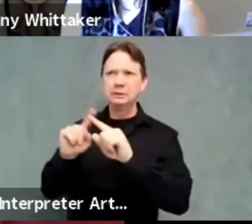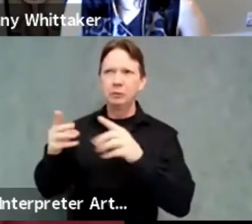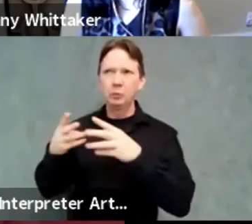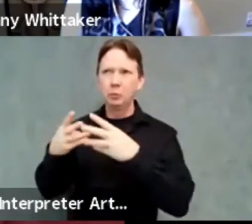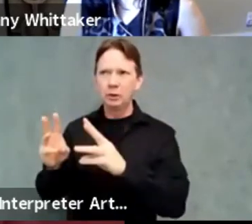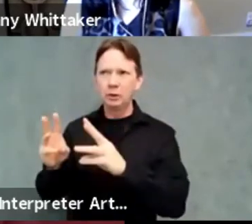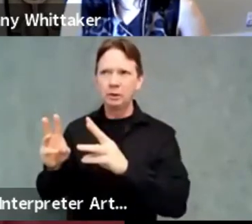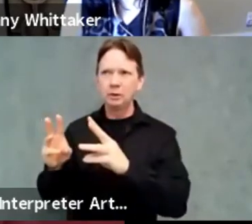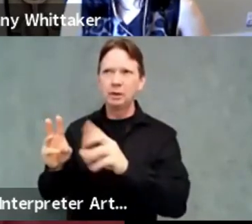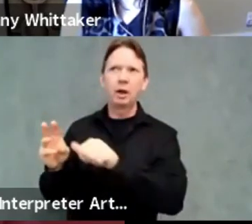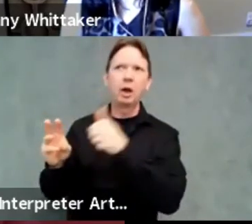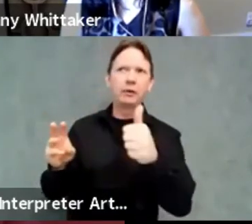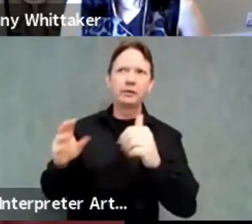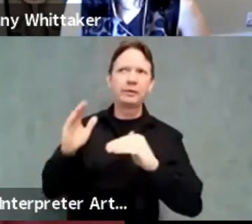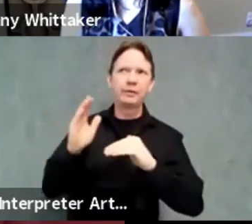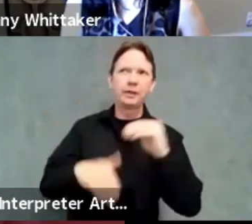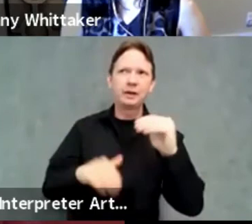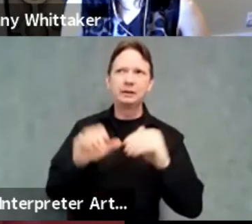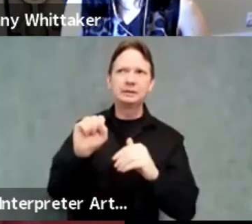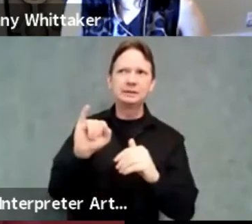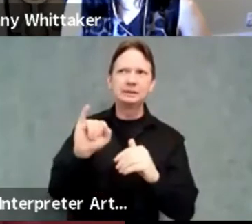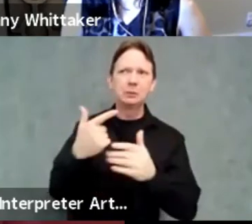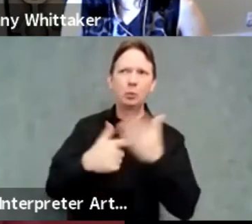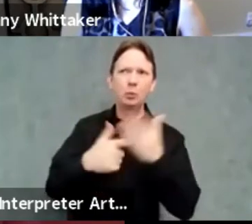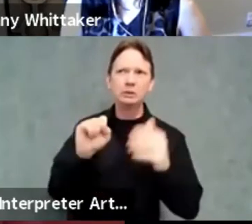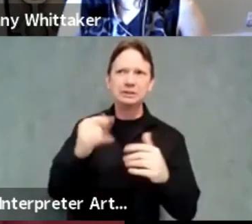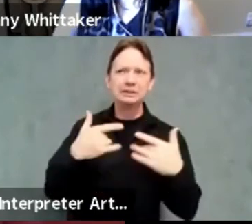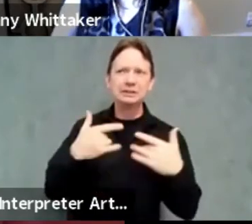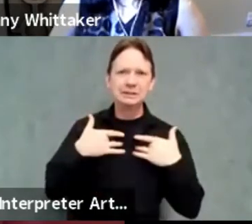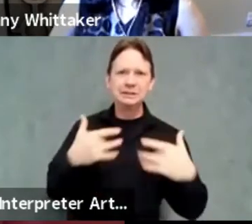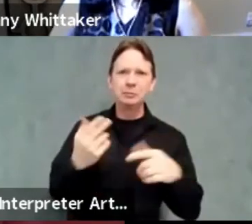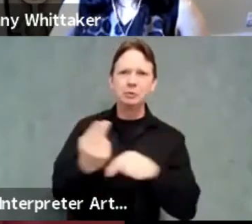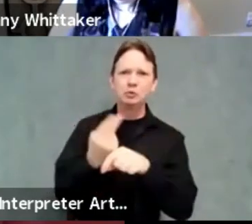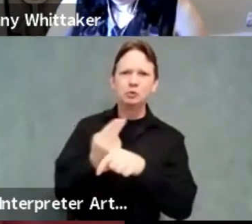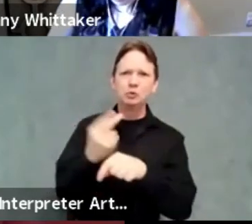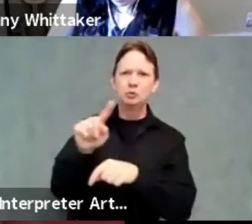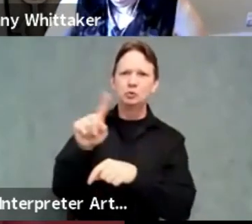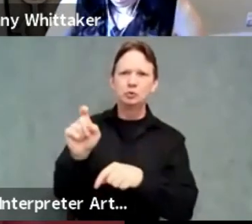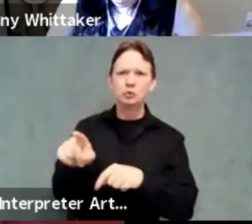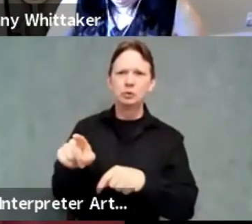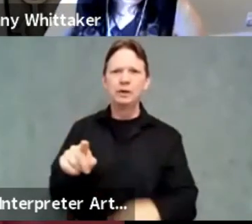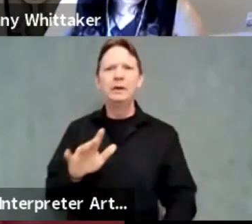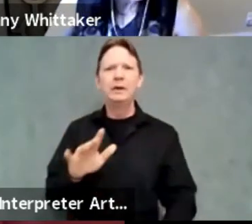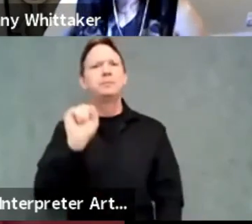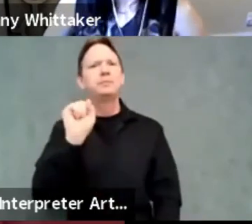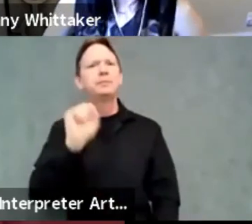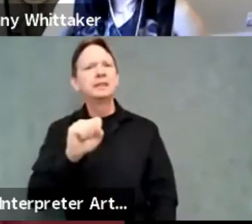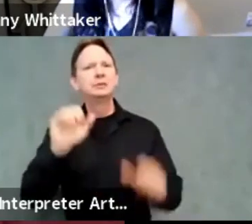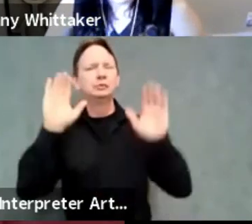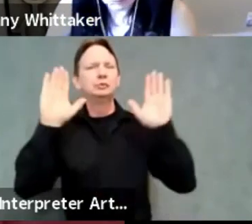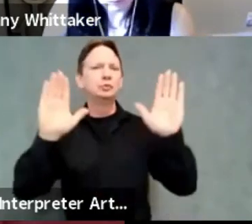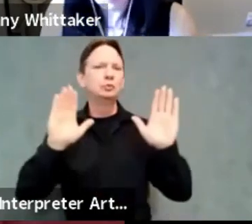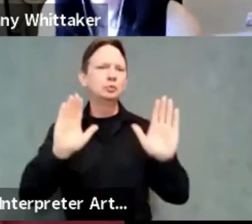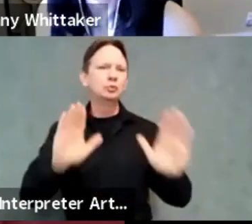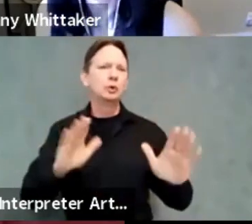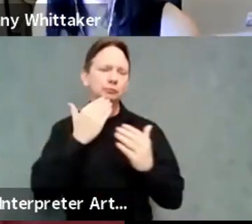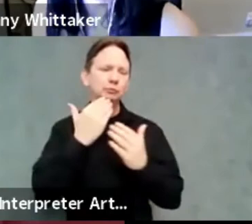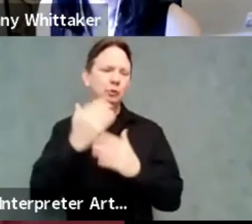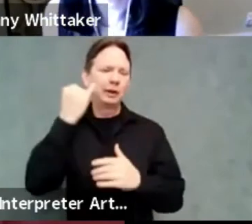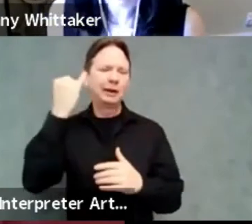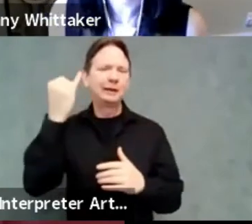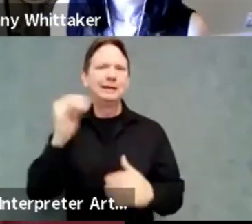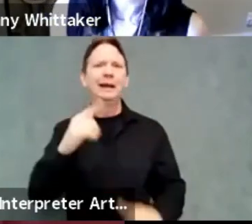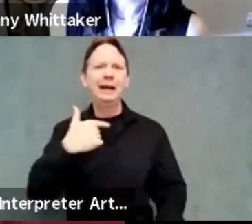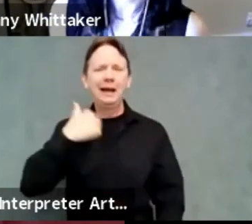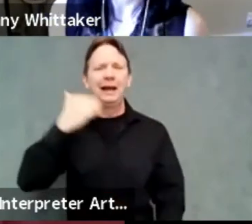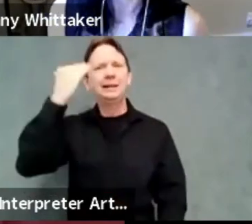It's a great idea. Yeah, it was unfortunate that the technical issues really, that were happening at the meeting really seemed to really